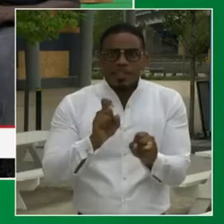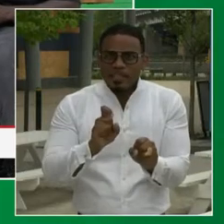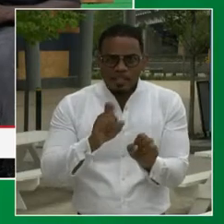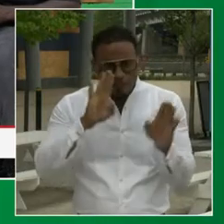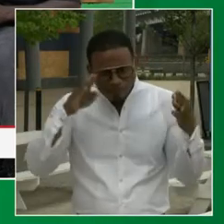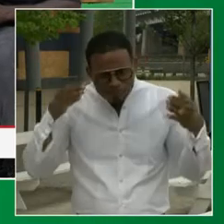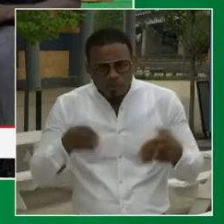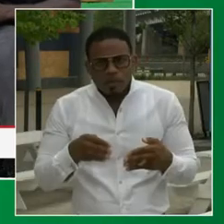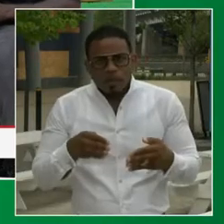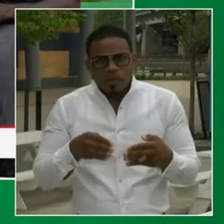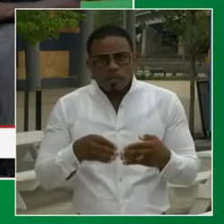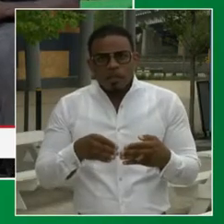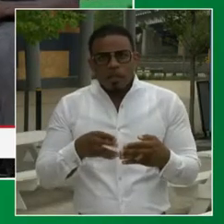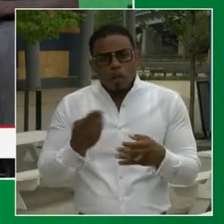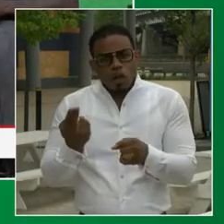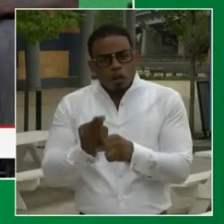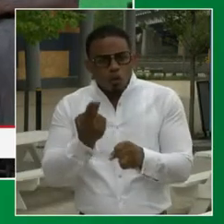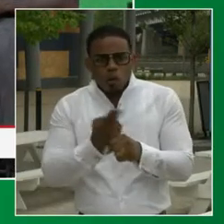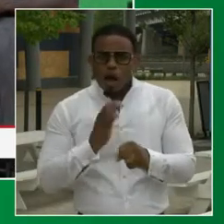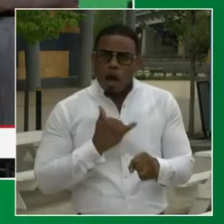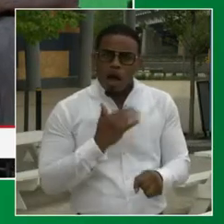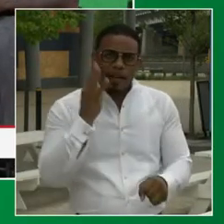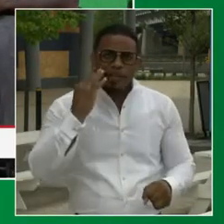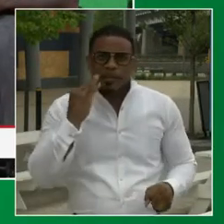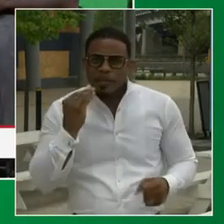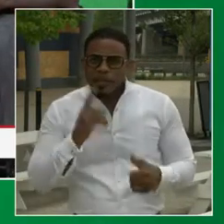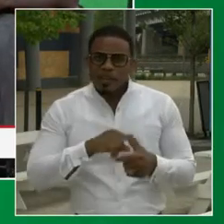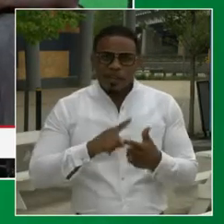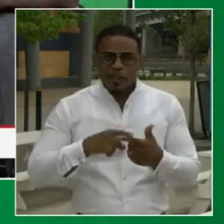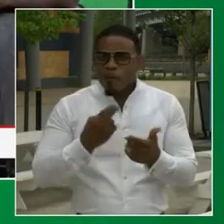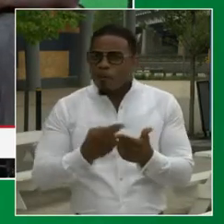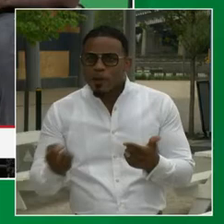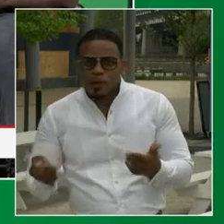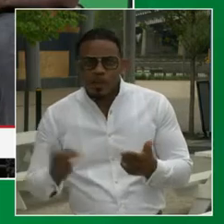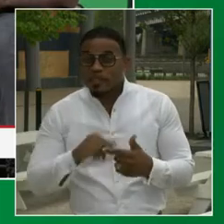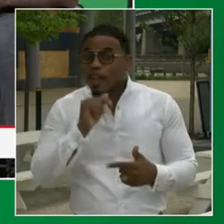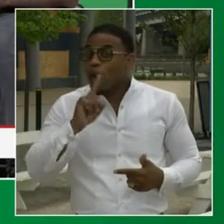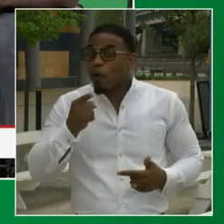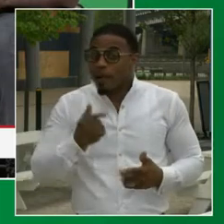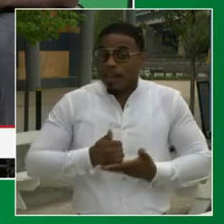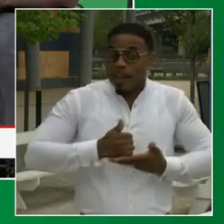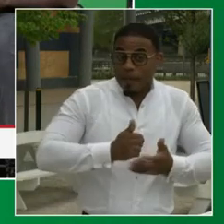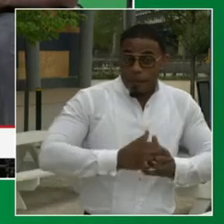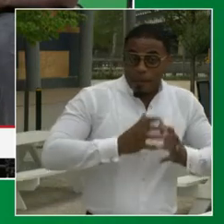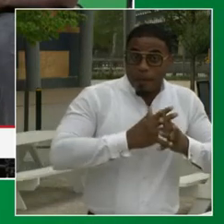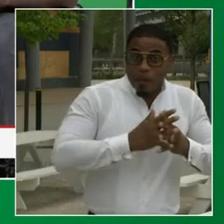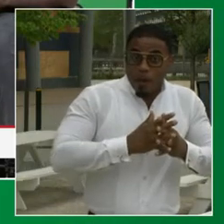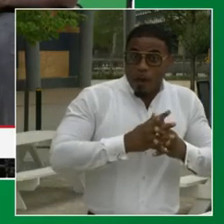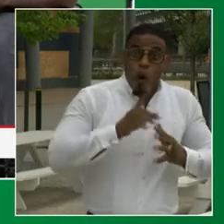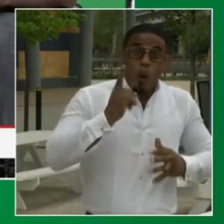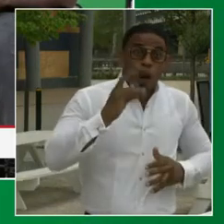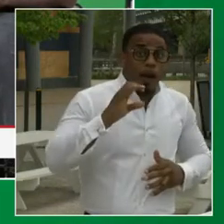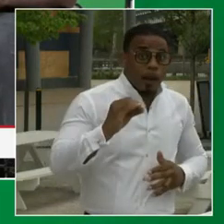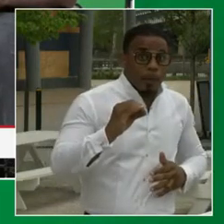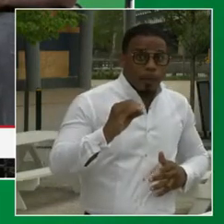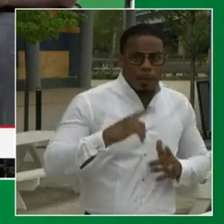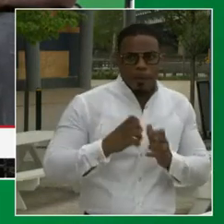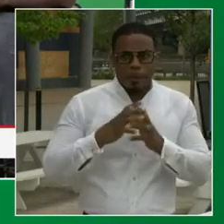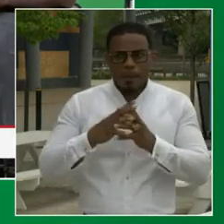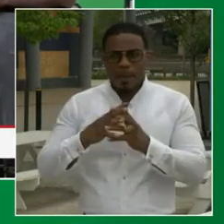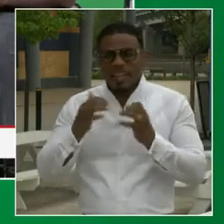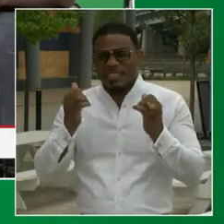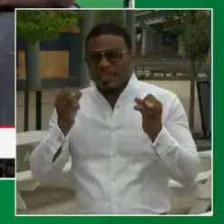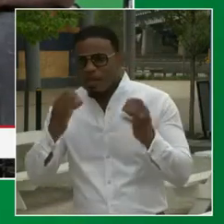to hunker down and utilize our experiences, our resources to not only help build one company, but build